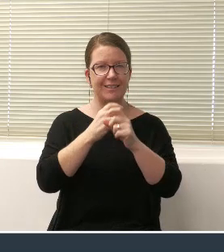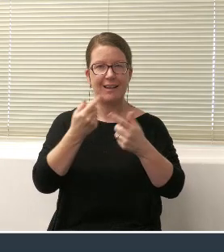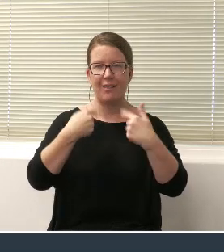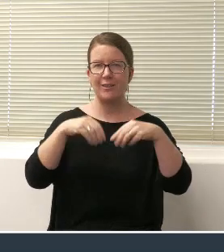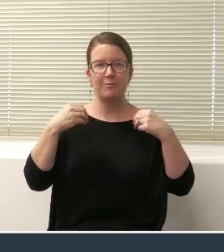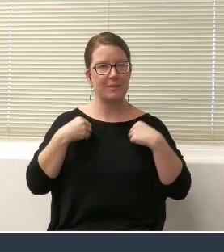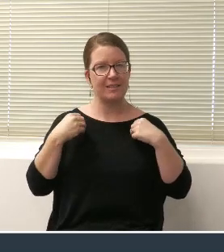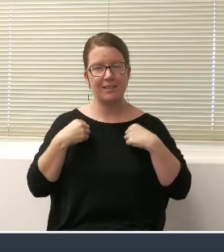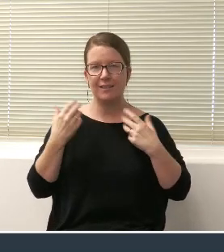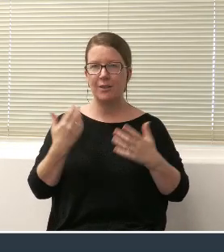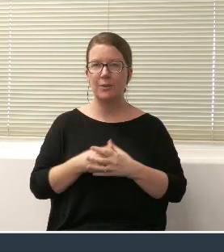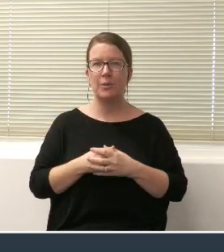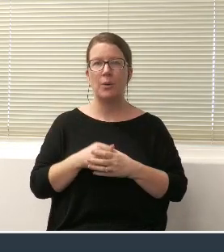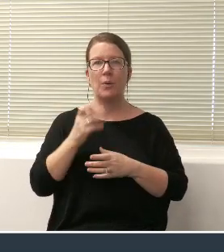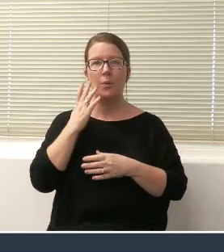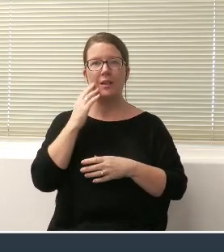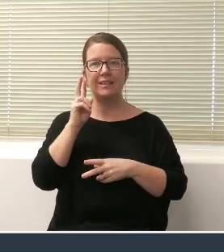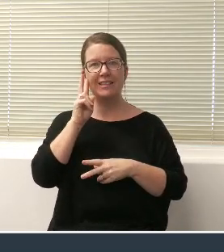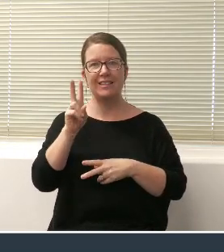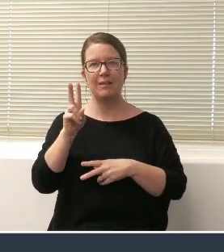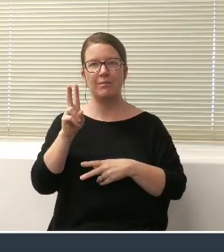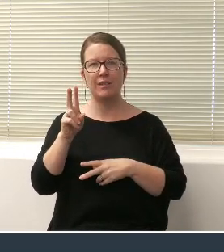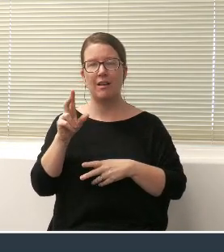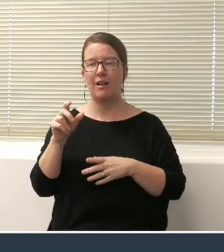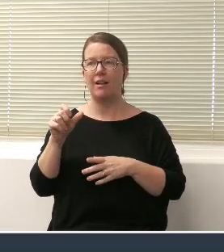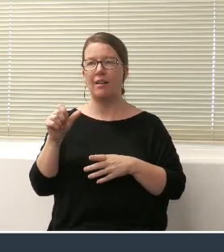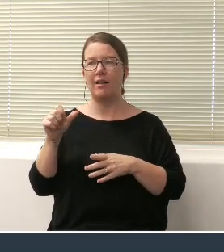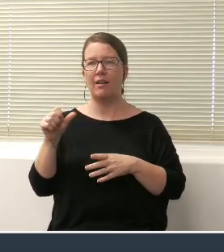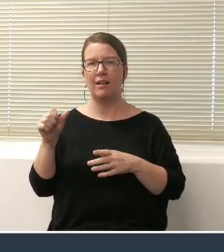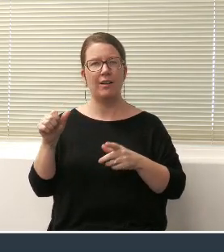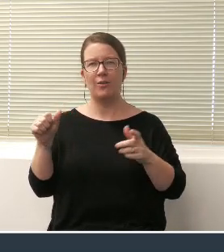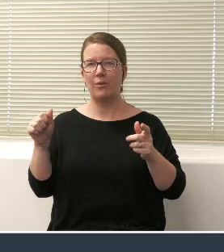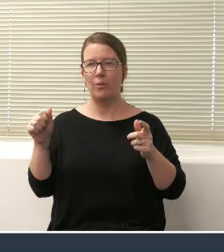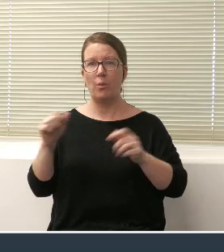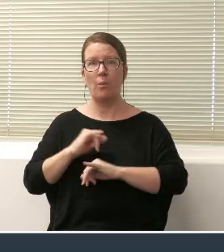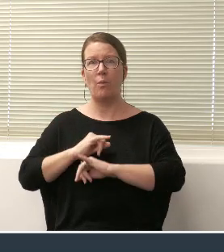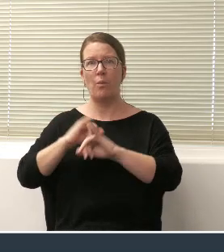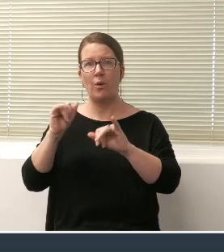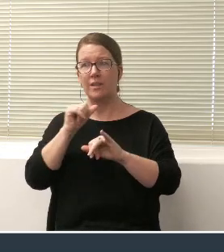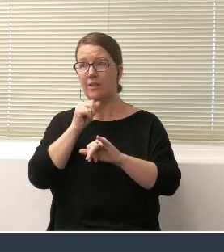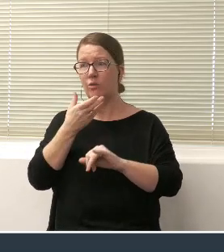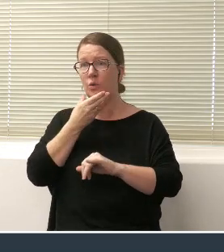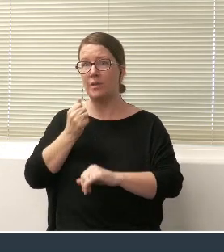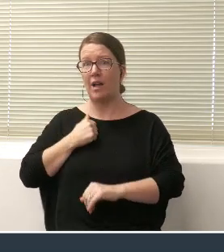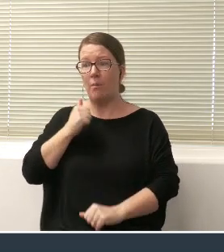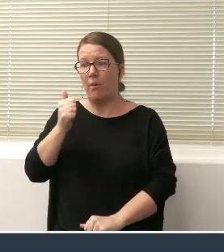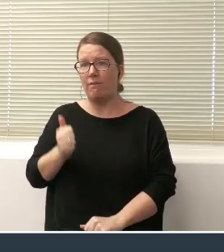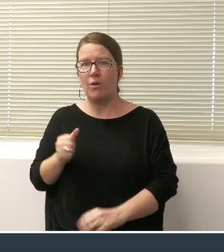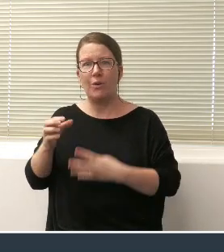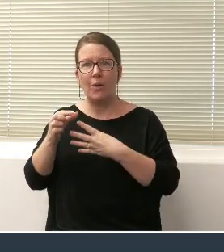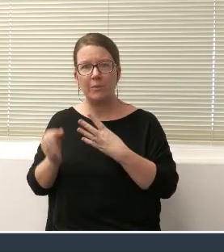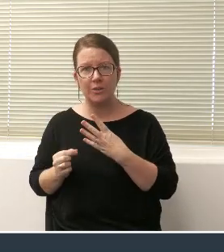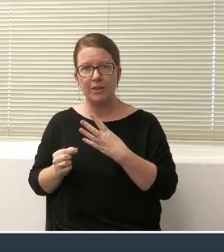in, when it appears to be counterintuitive that by our preferred